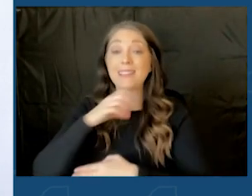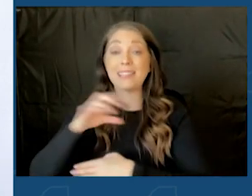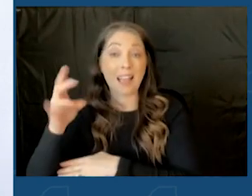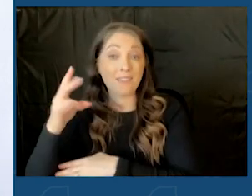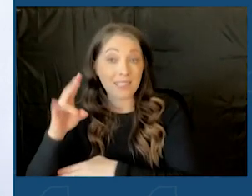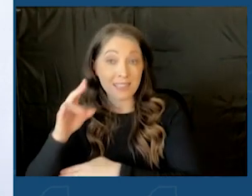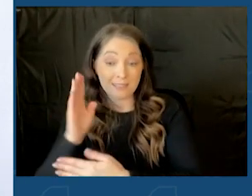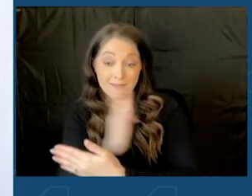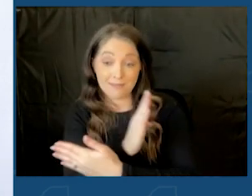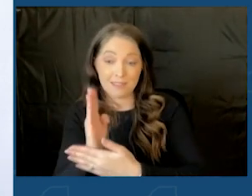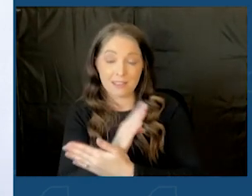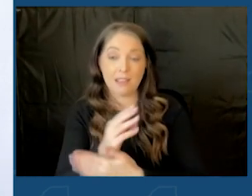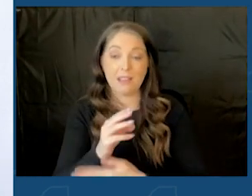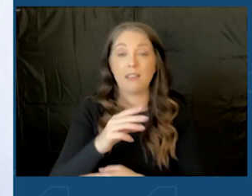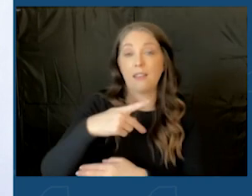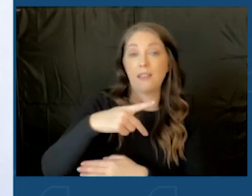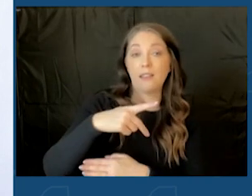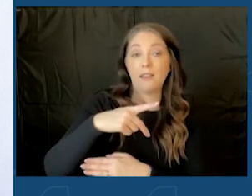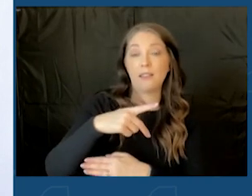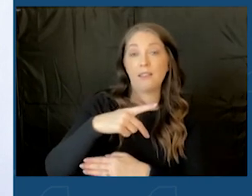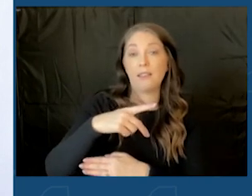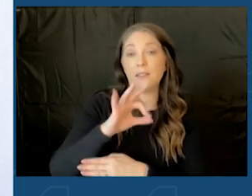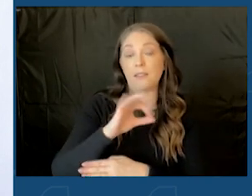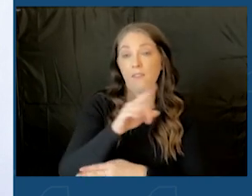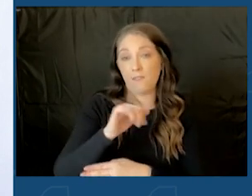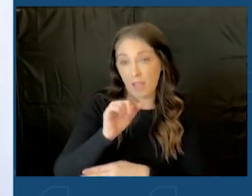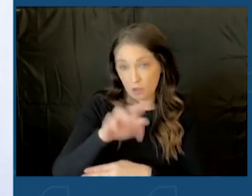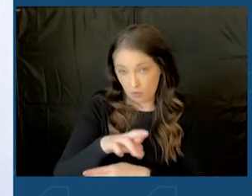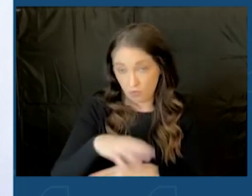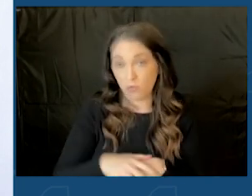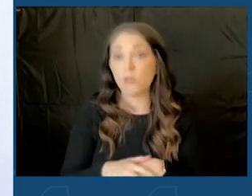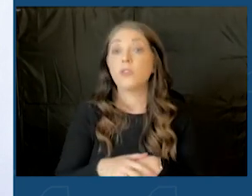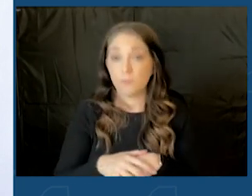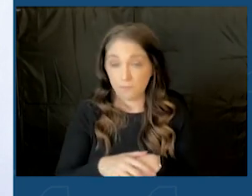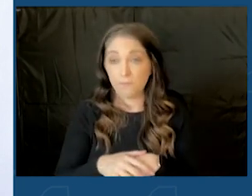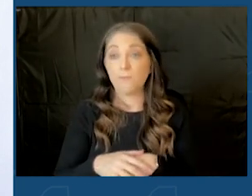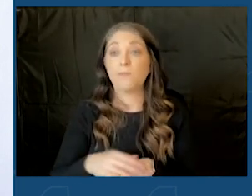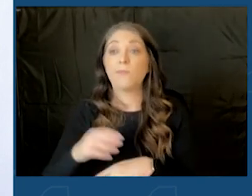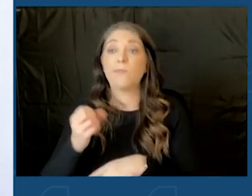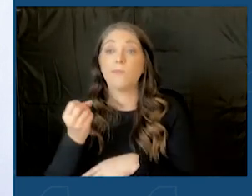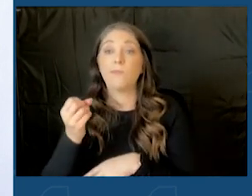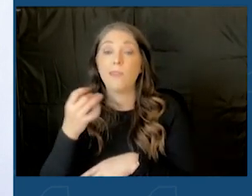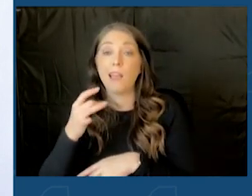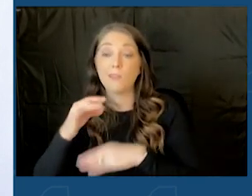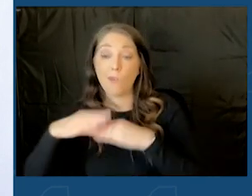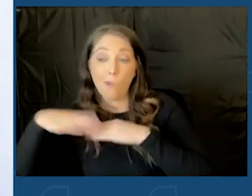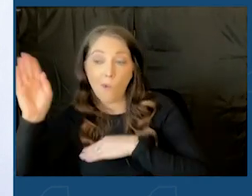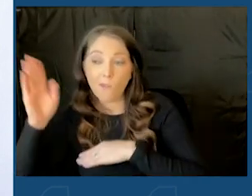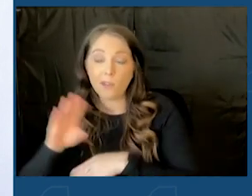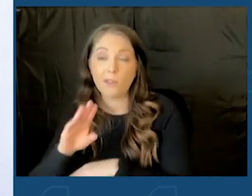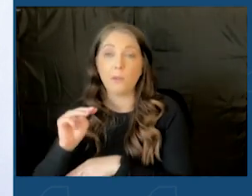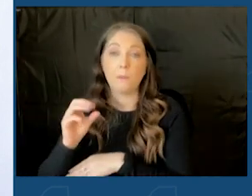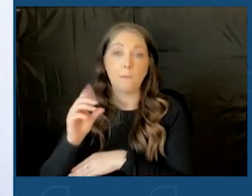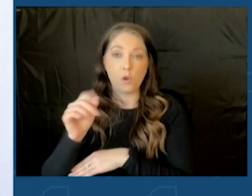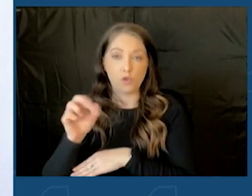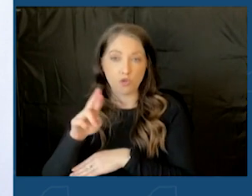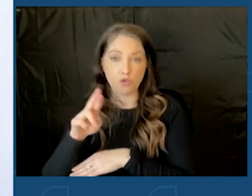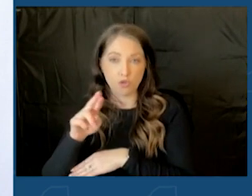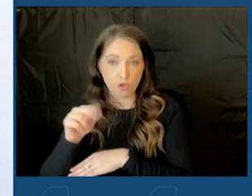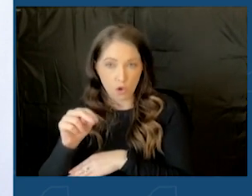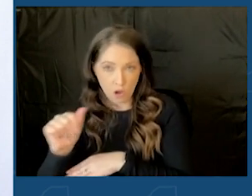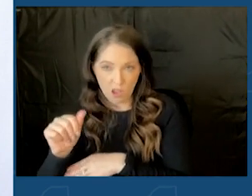either the Pfizer or Moderna vaccines are available as boosters. These are being shipped out to the